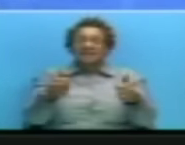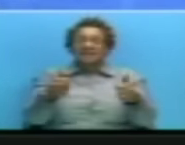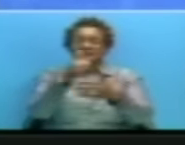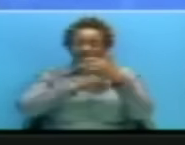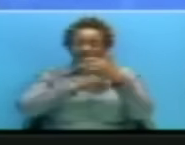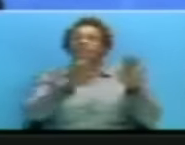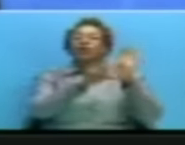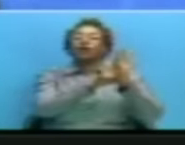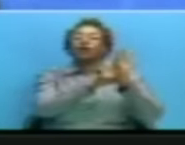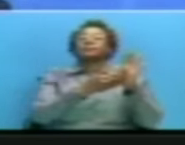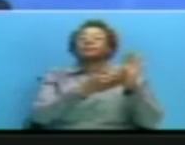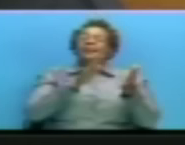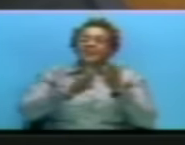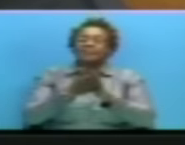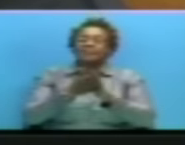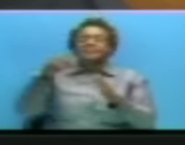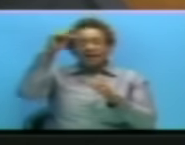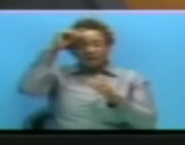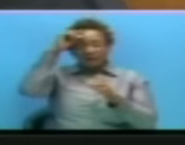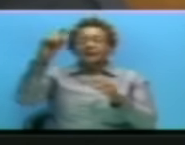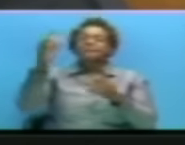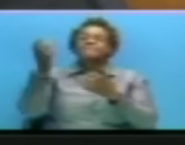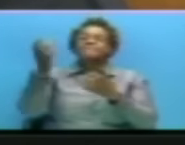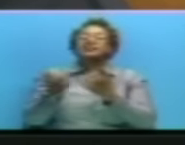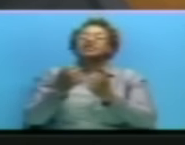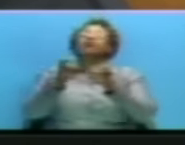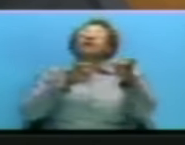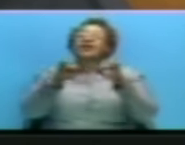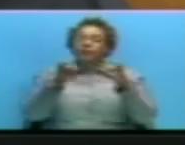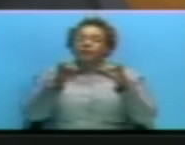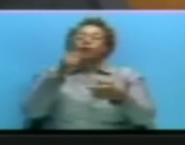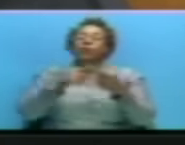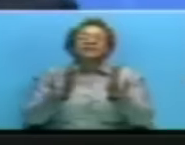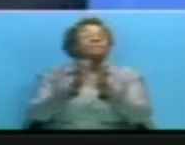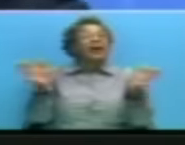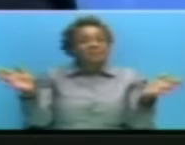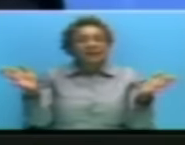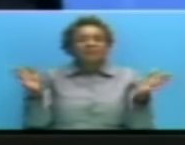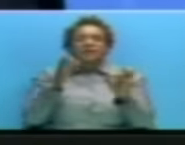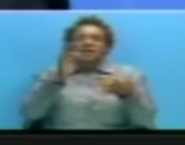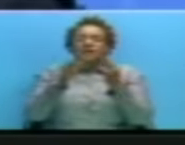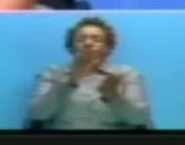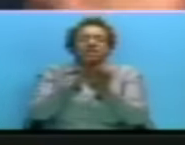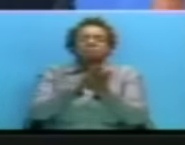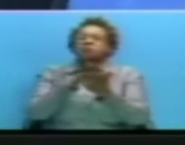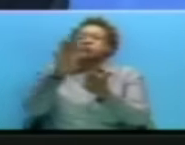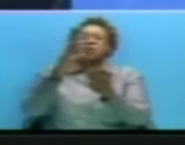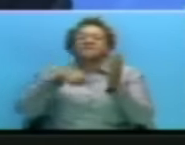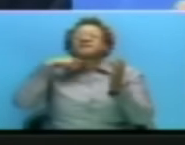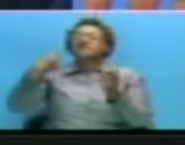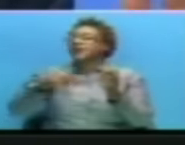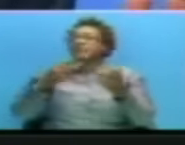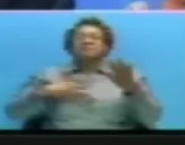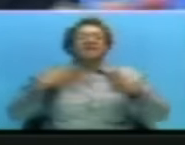that becomes the government business to regulate what takes place in the public space. If you keep your weird behavior in your